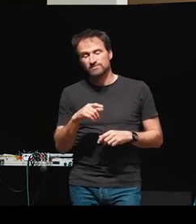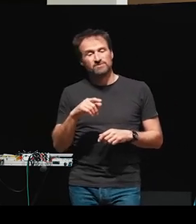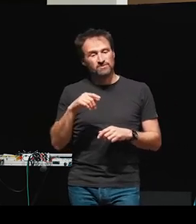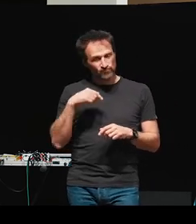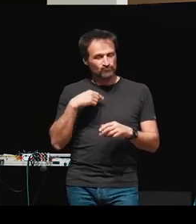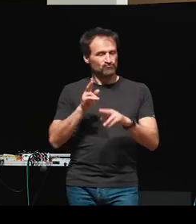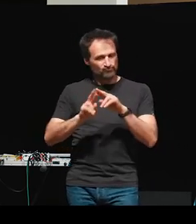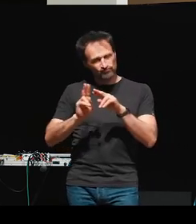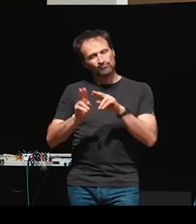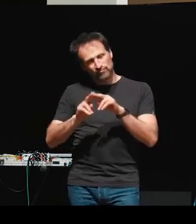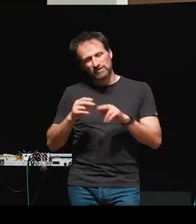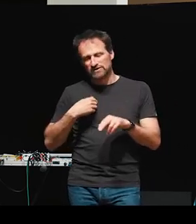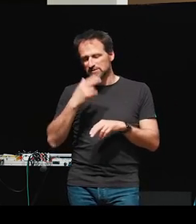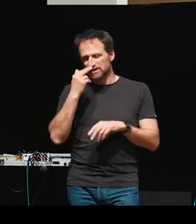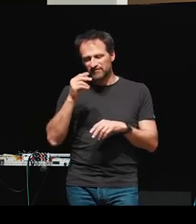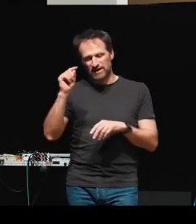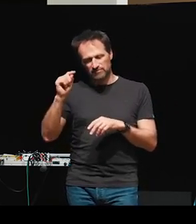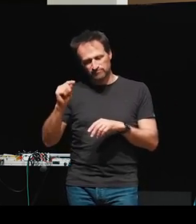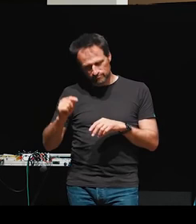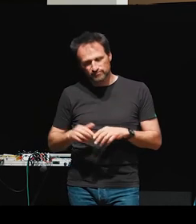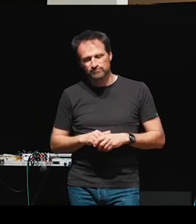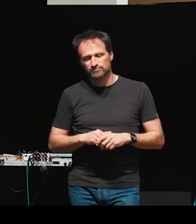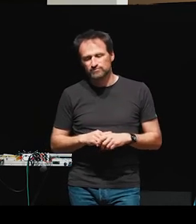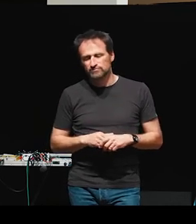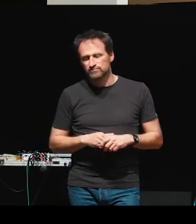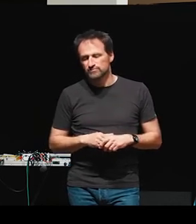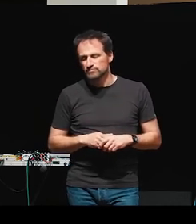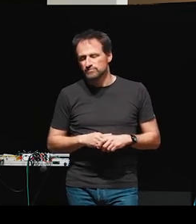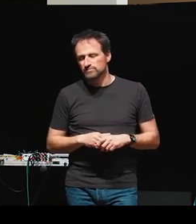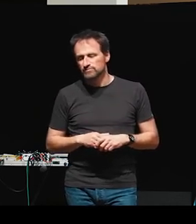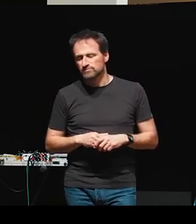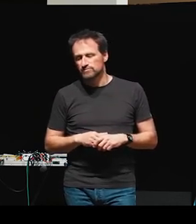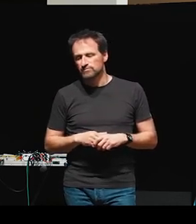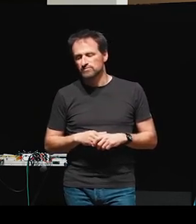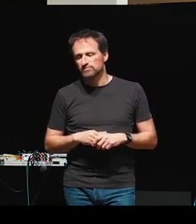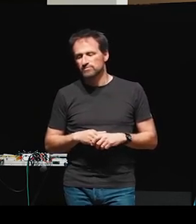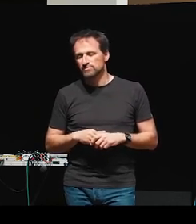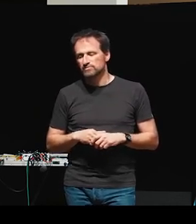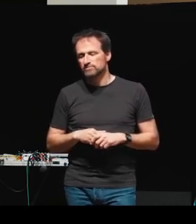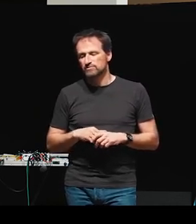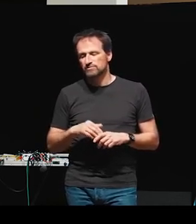fixing my errors. So what happens if I